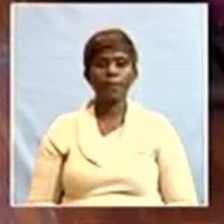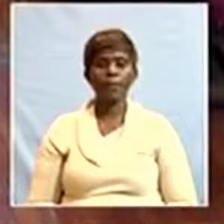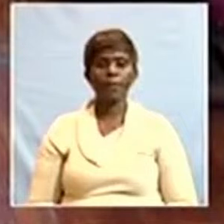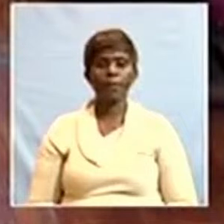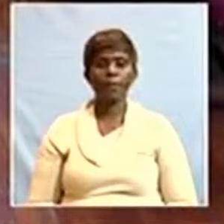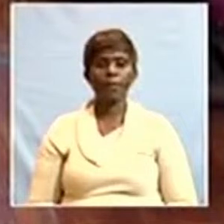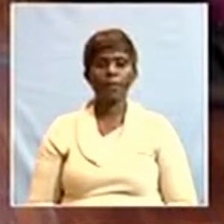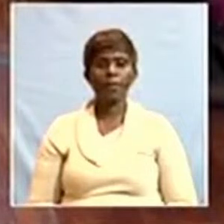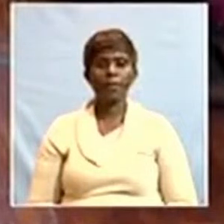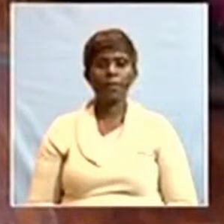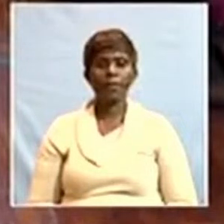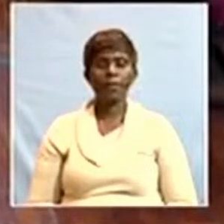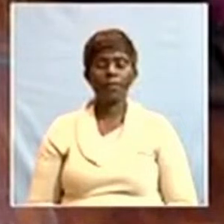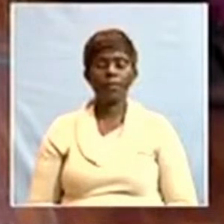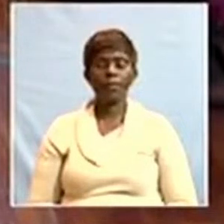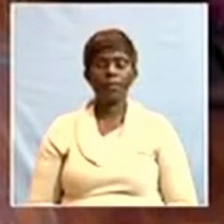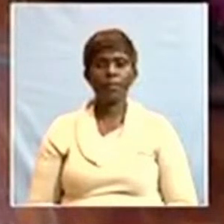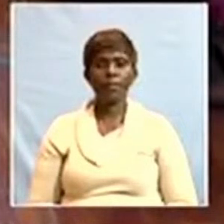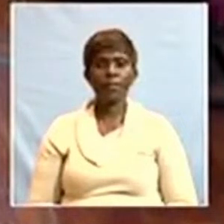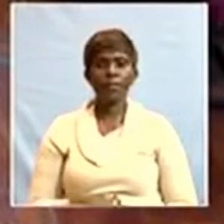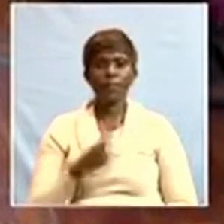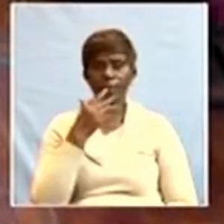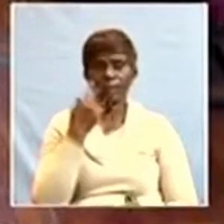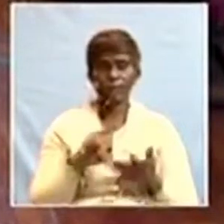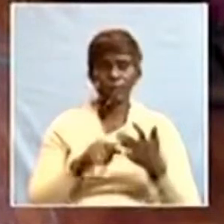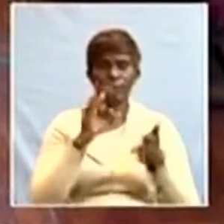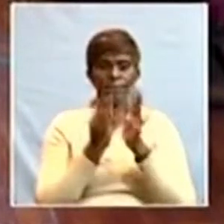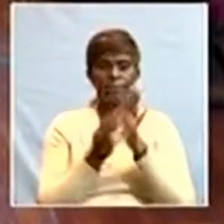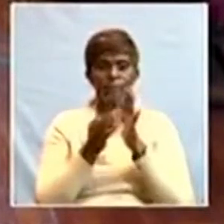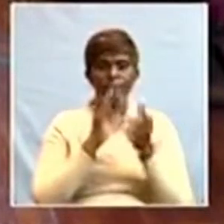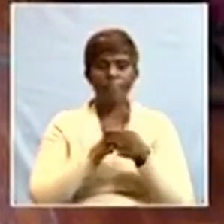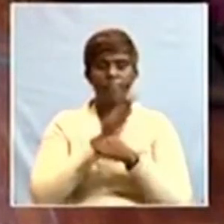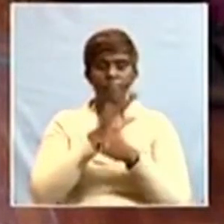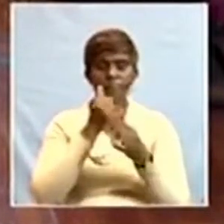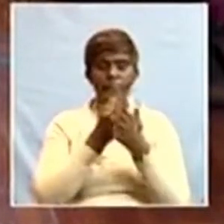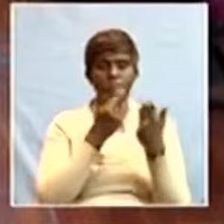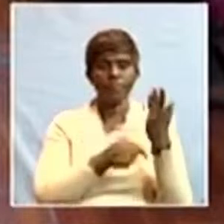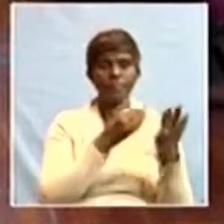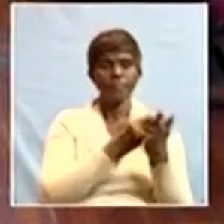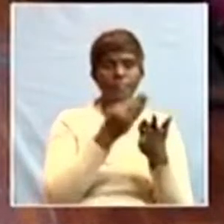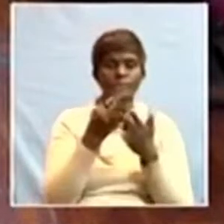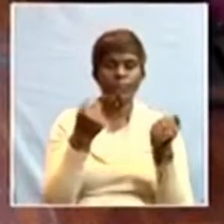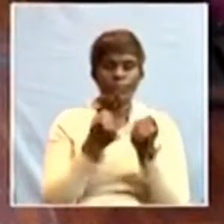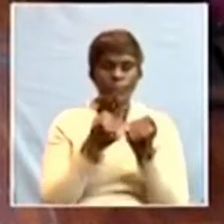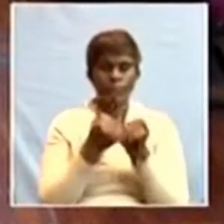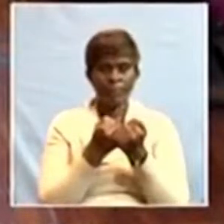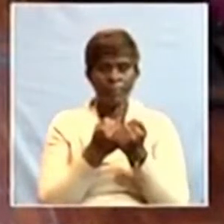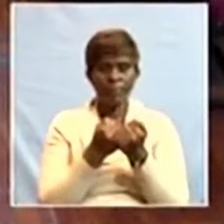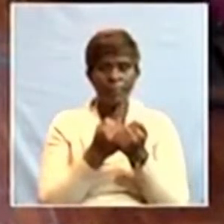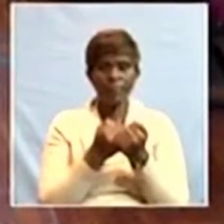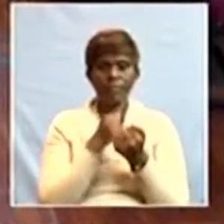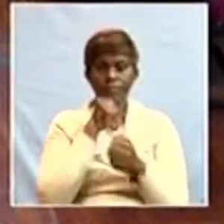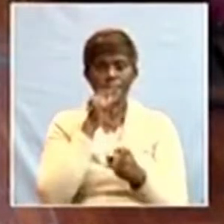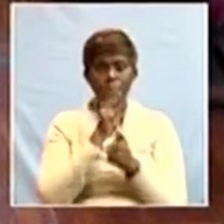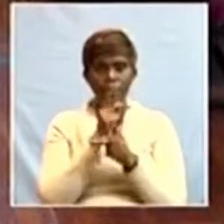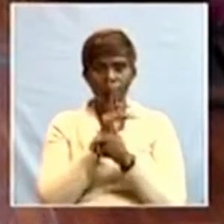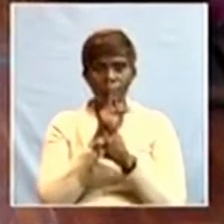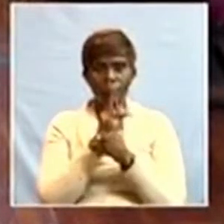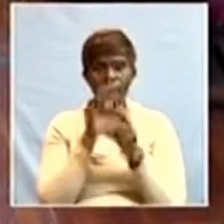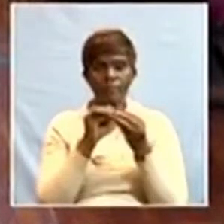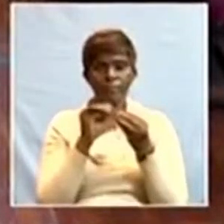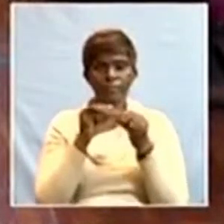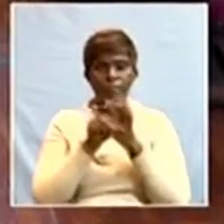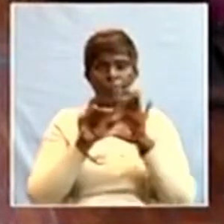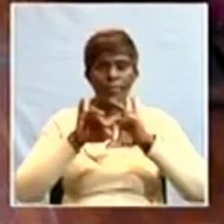occurrence, but we told them that these things should be filed once the inputs are accounted for, rather than keeping documentation in